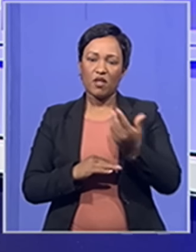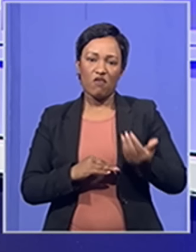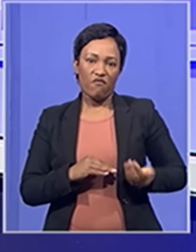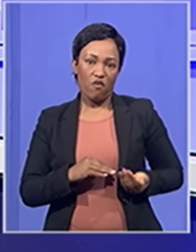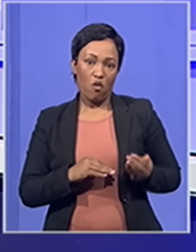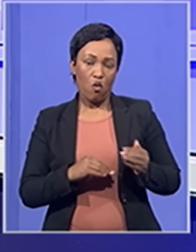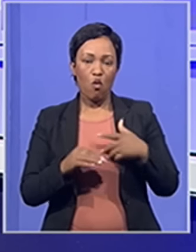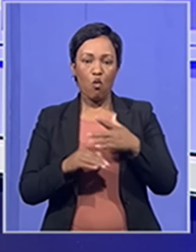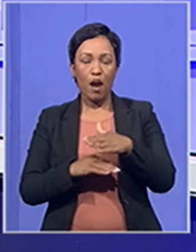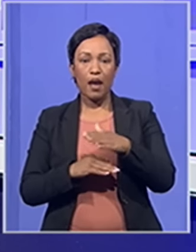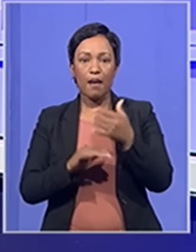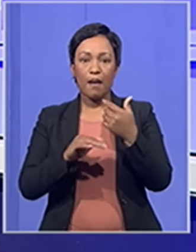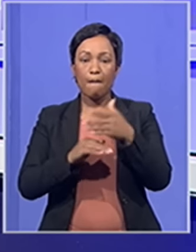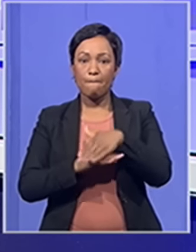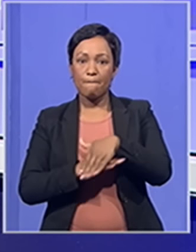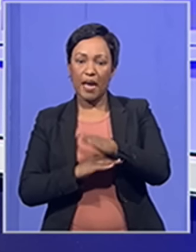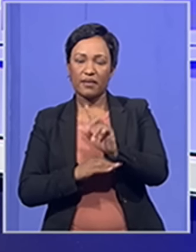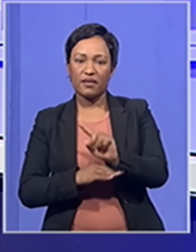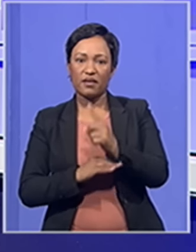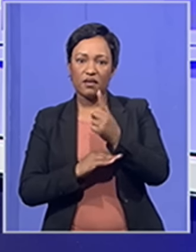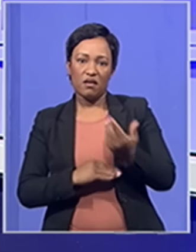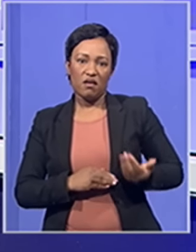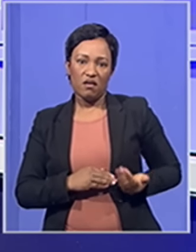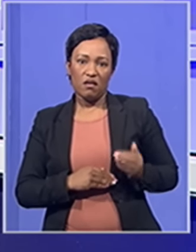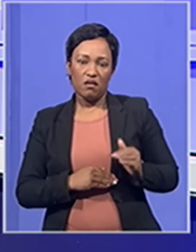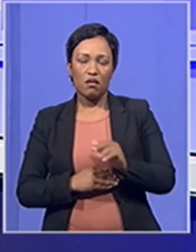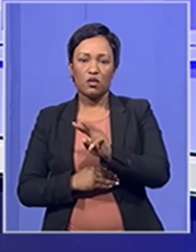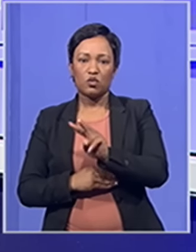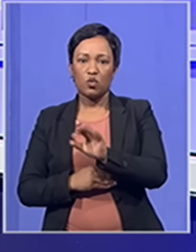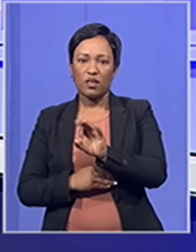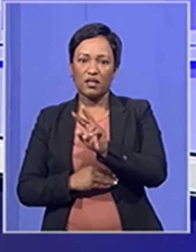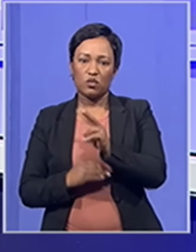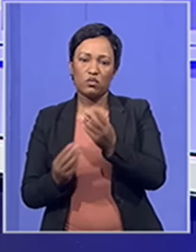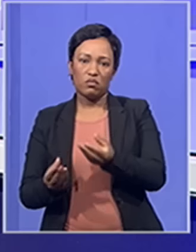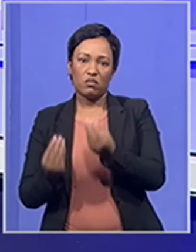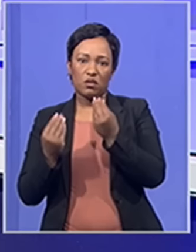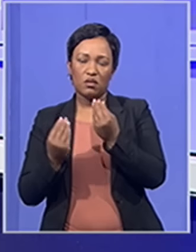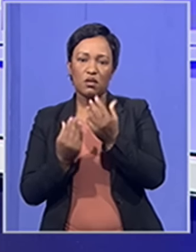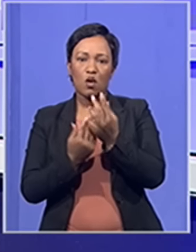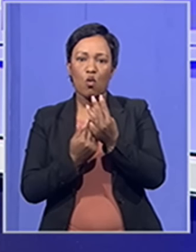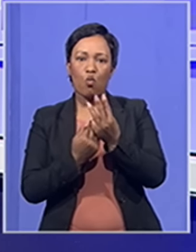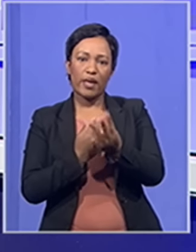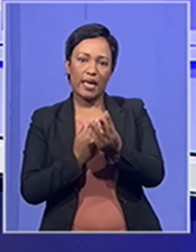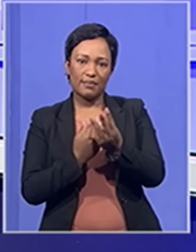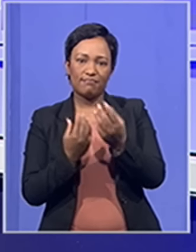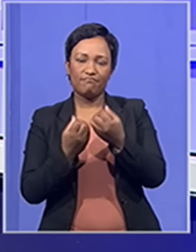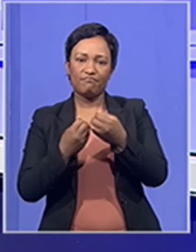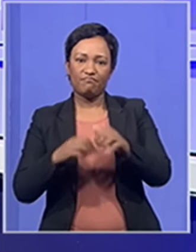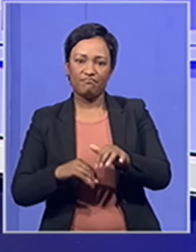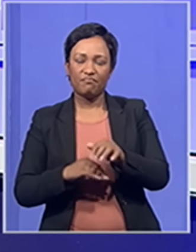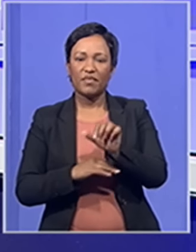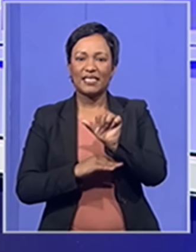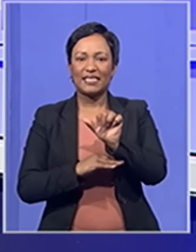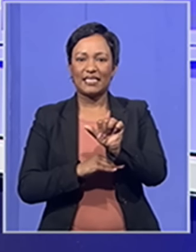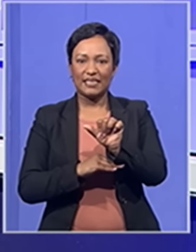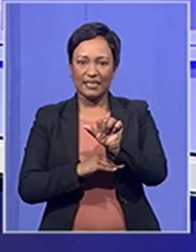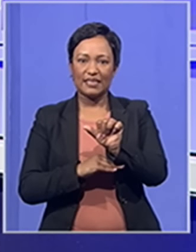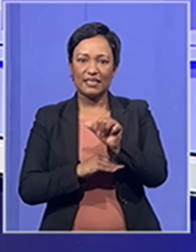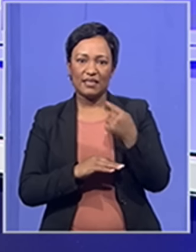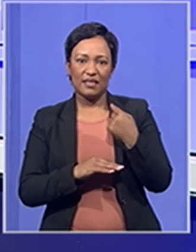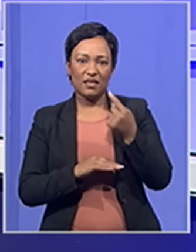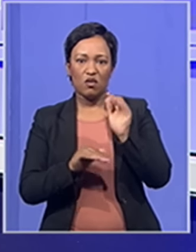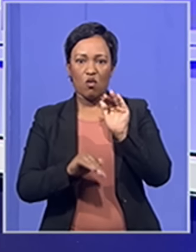pele, Bangladesh ile ya kwadisa metabogo e le 232 le go ka latlhegelwa ke di-wicket di le 6 mo